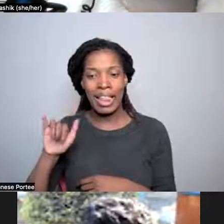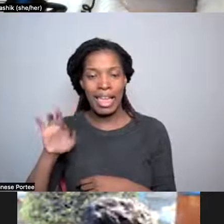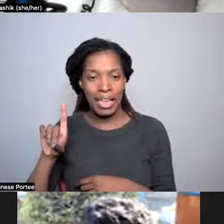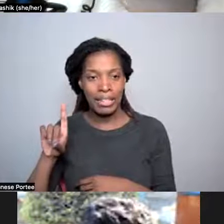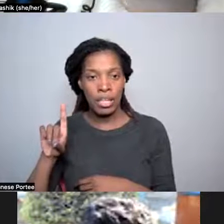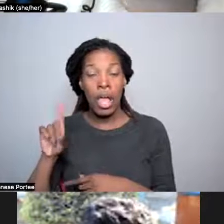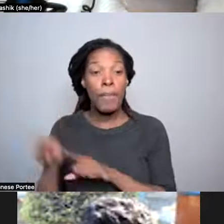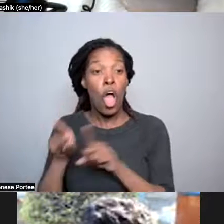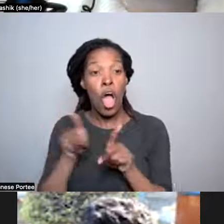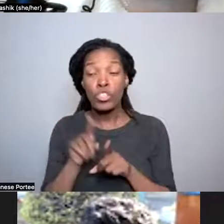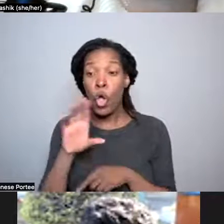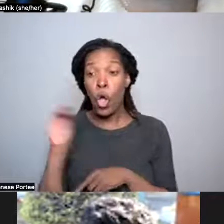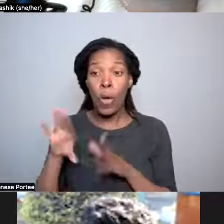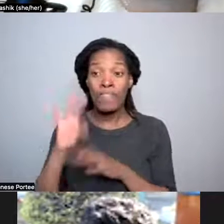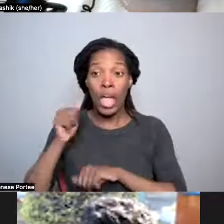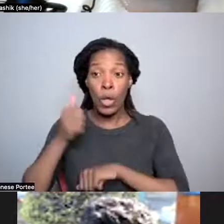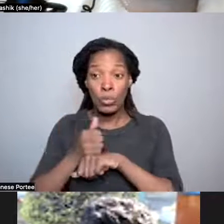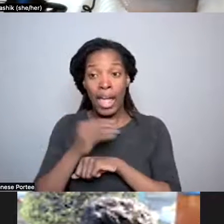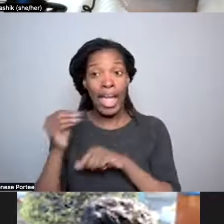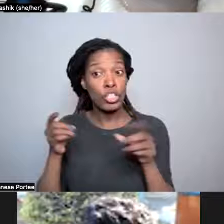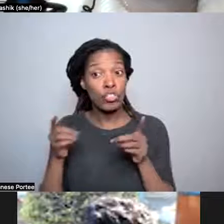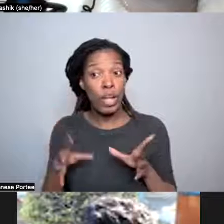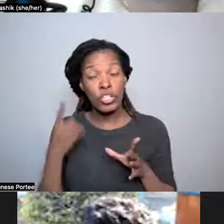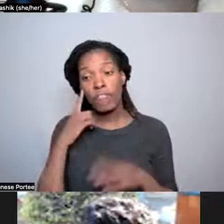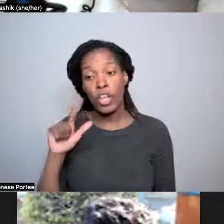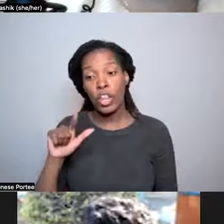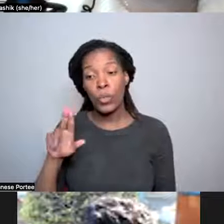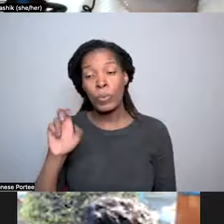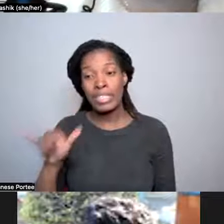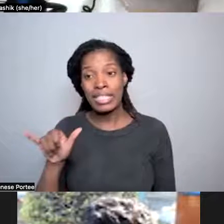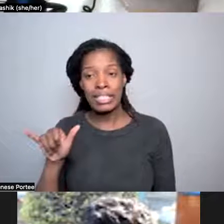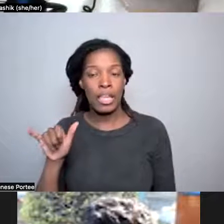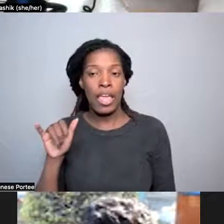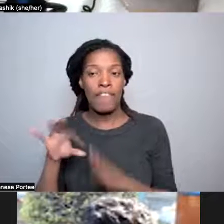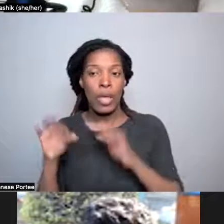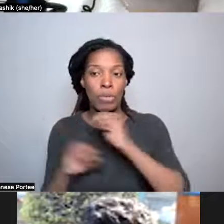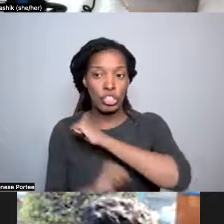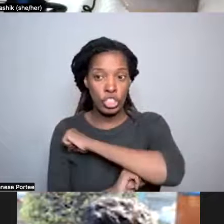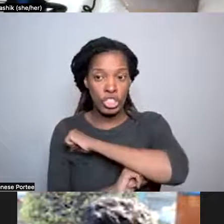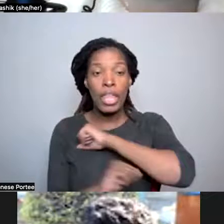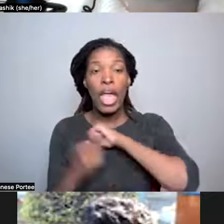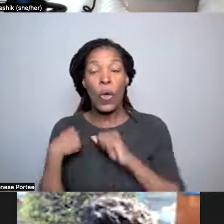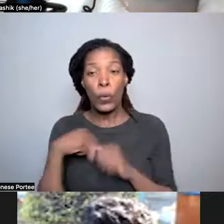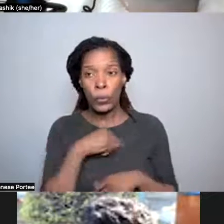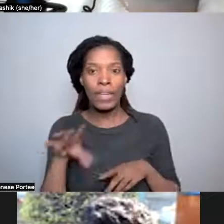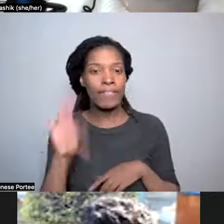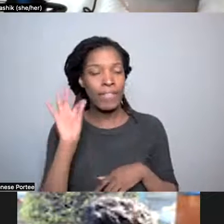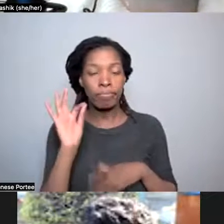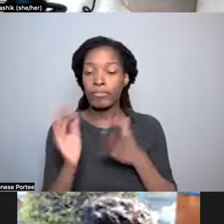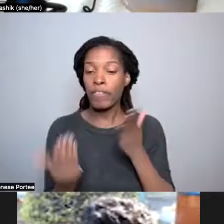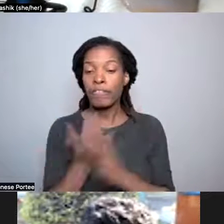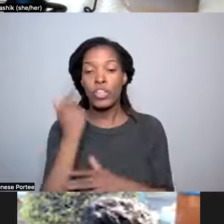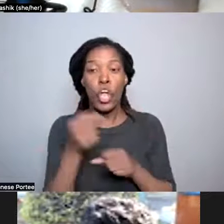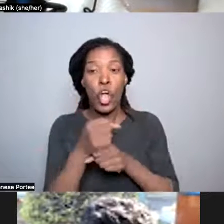the Lucy Foundation, and we've created the world's first value chain of coffee that is entirely inclusive of people with